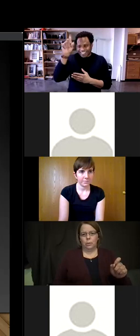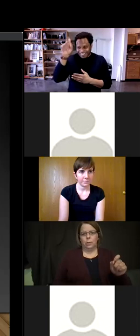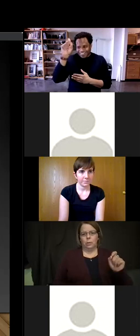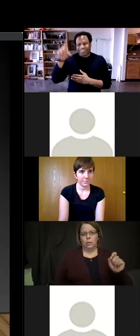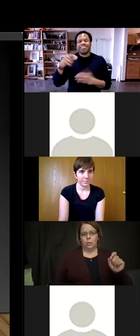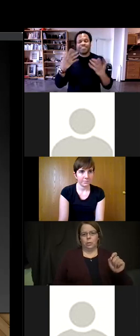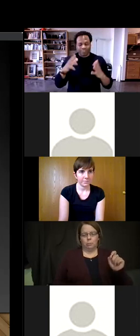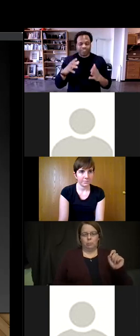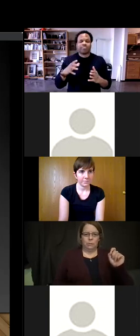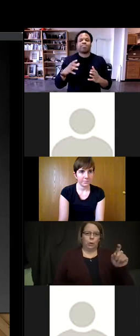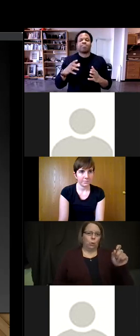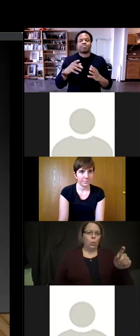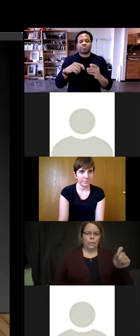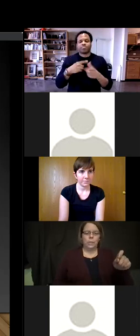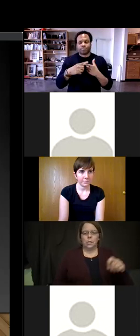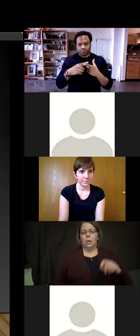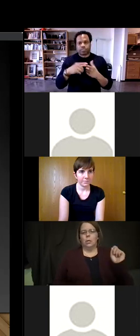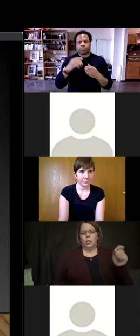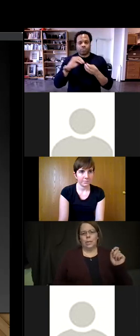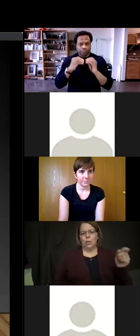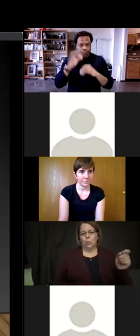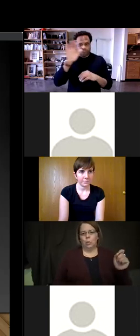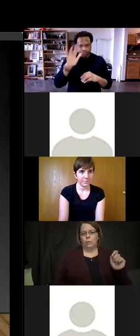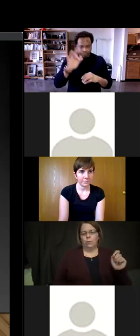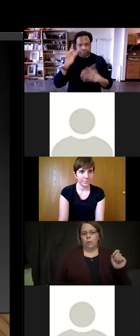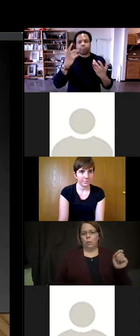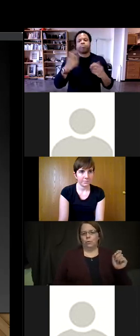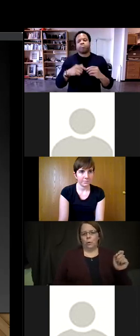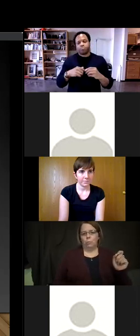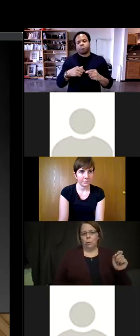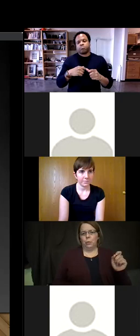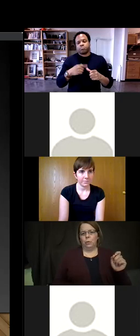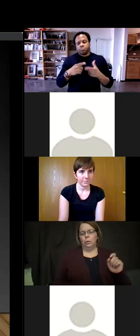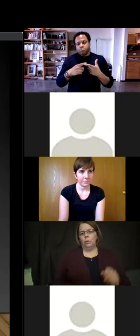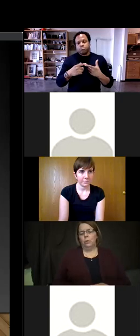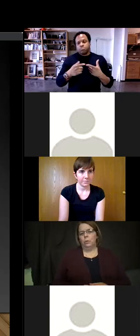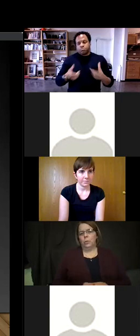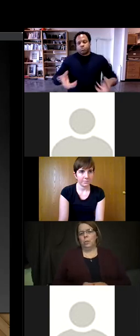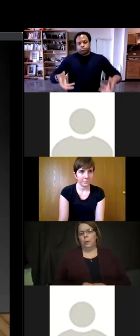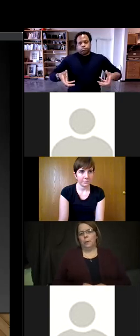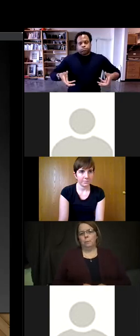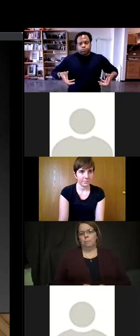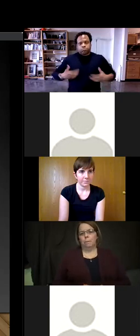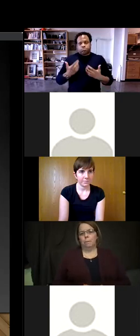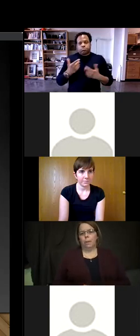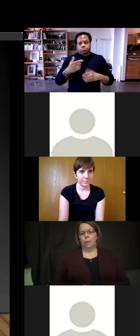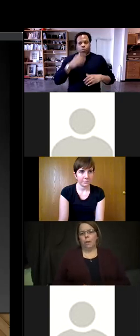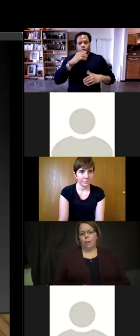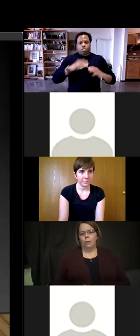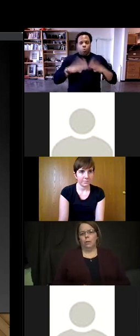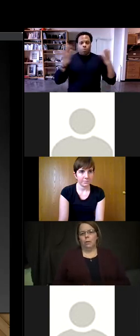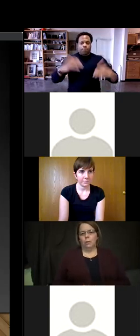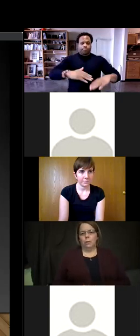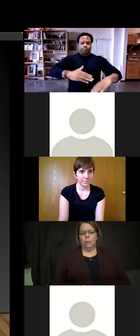know, or coins, just like you would from an old phone booth. So,